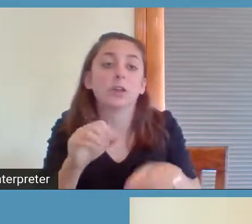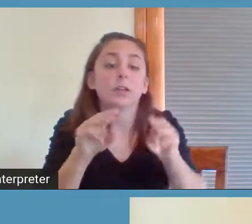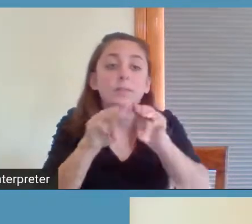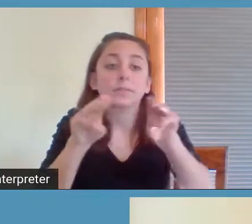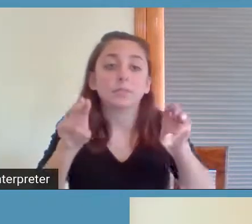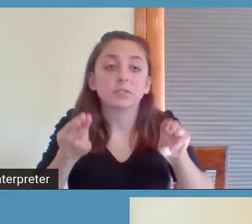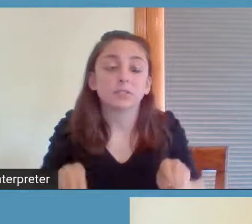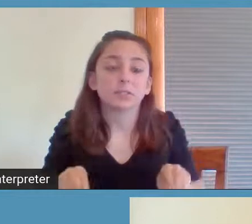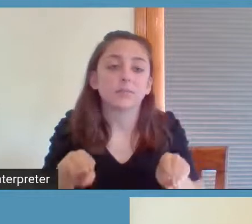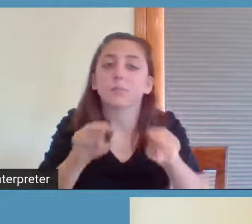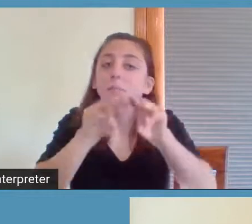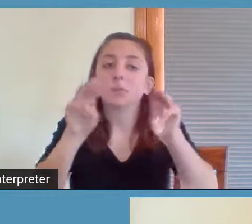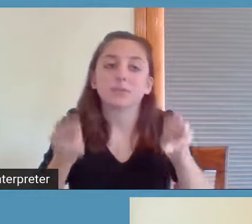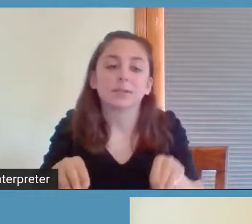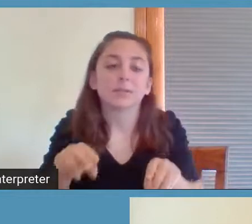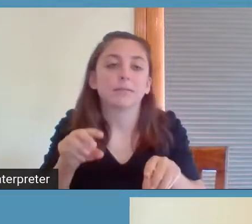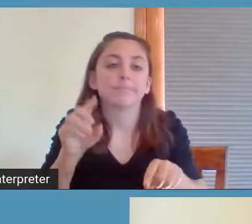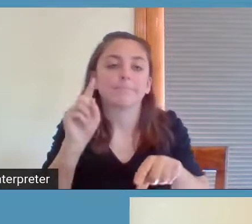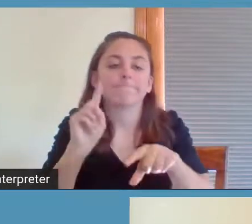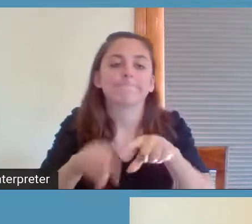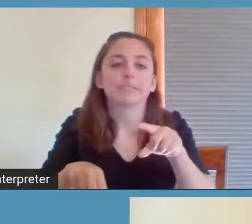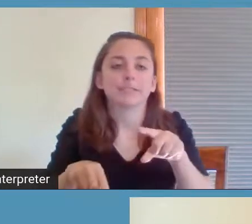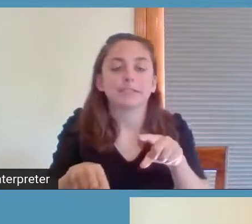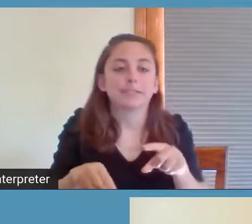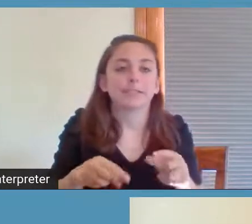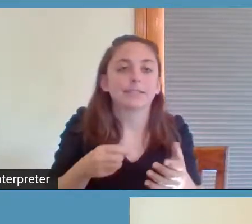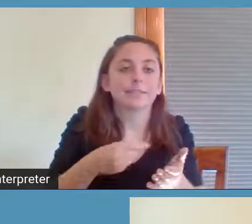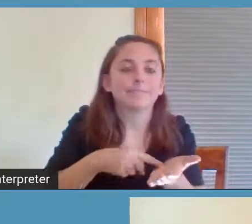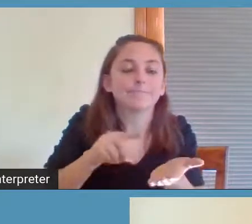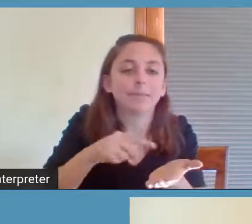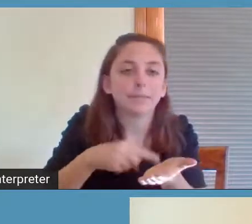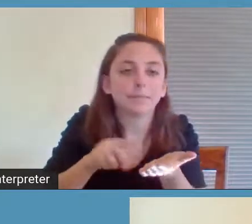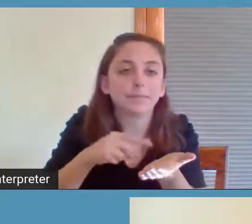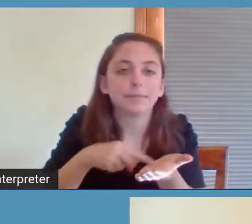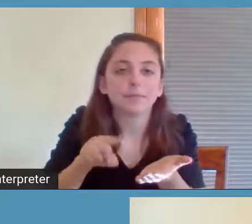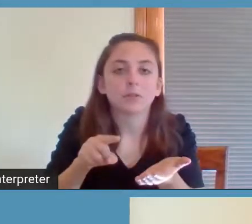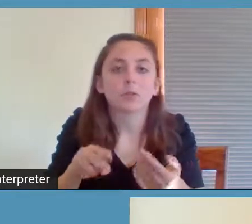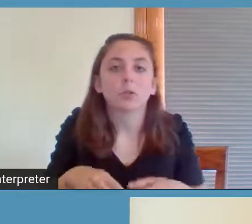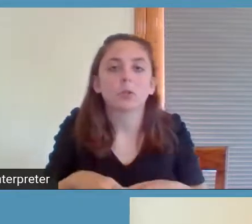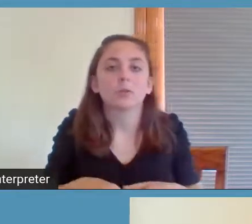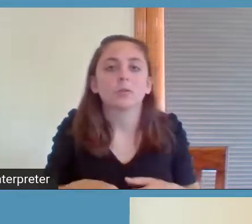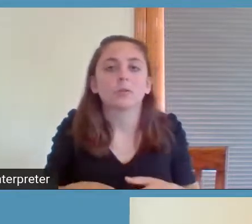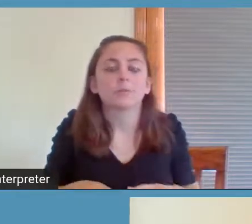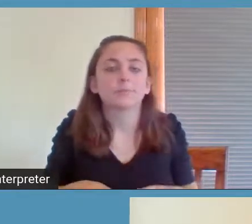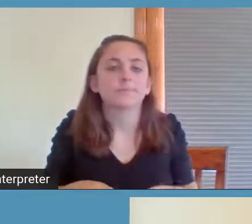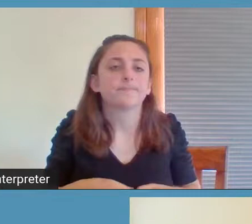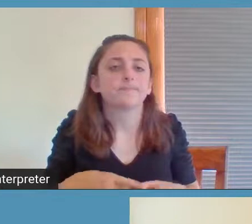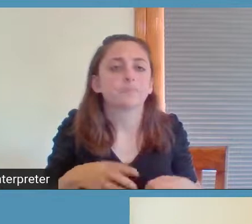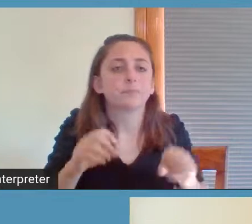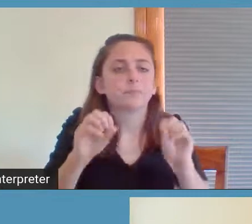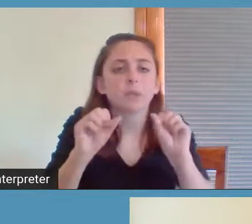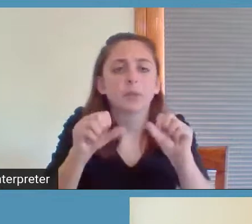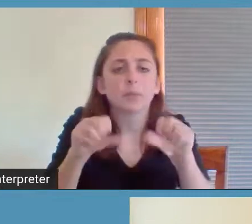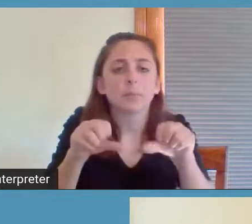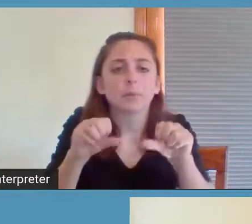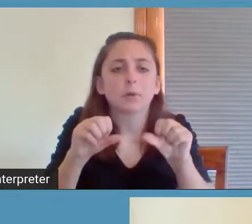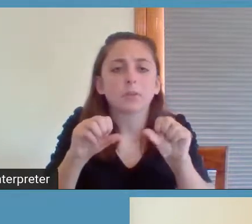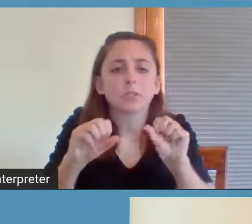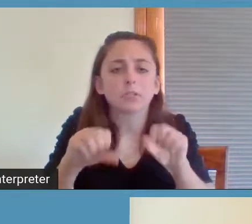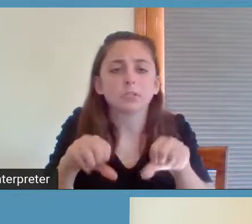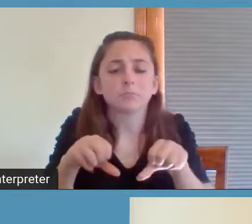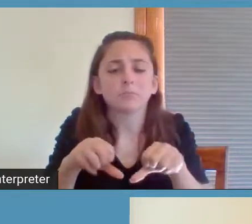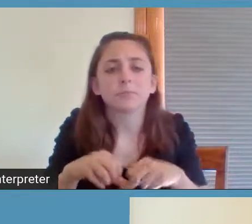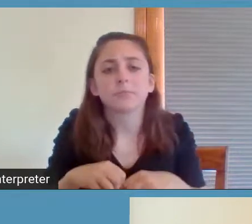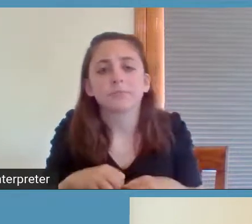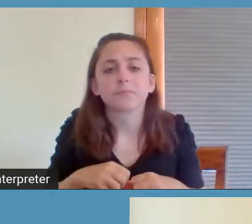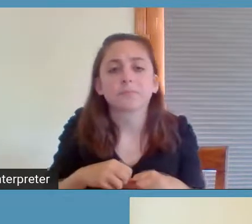it? Have you seen collaborations like that work? What are possible pitfalls? So in the case of the